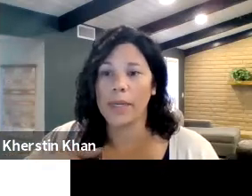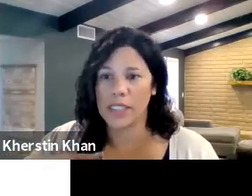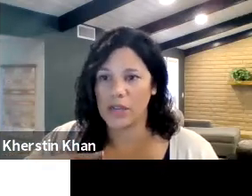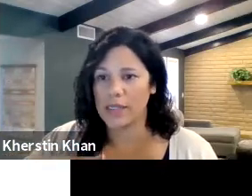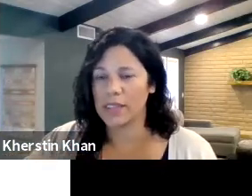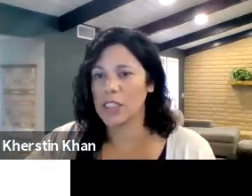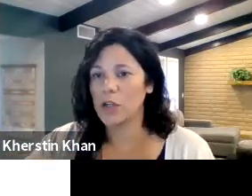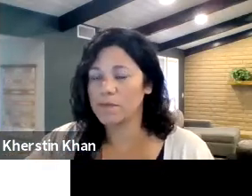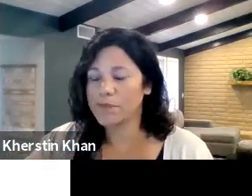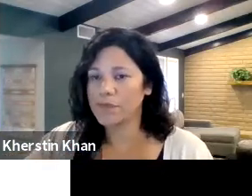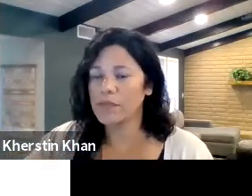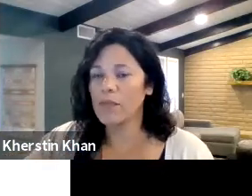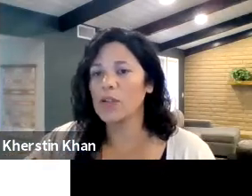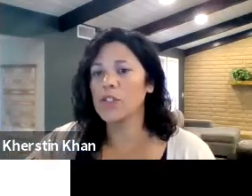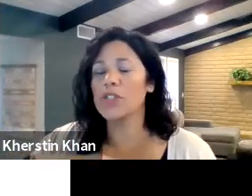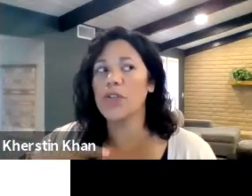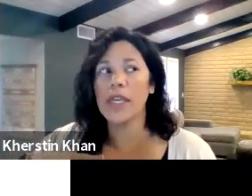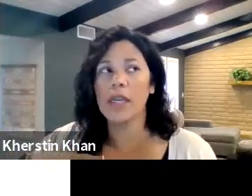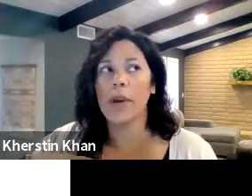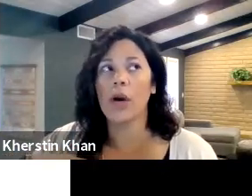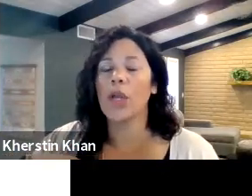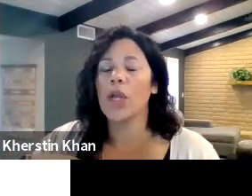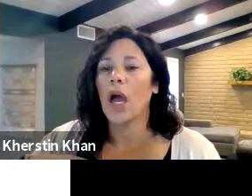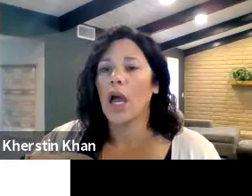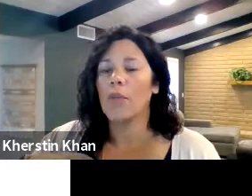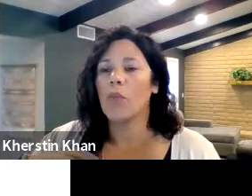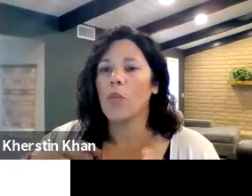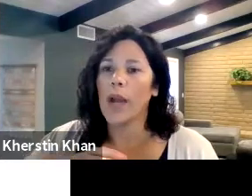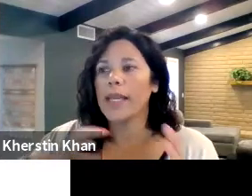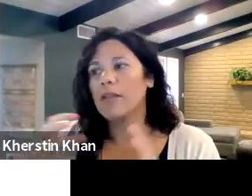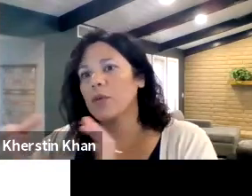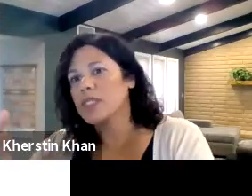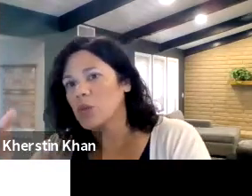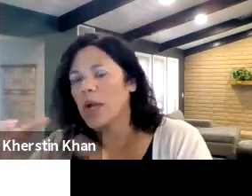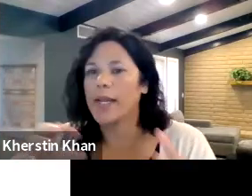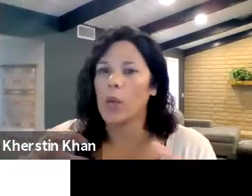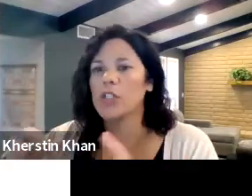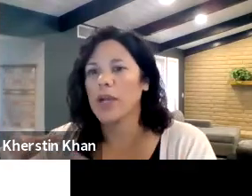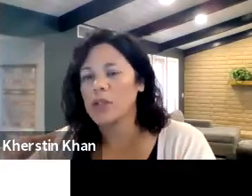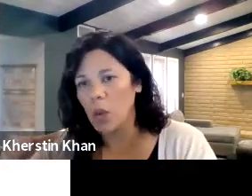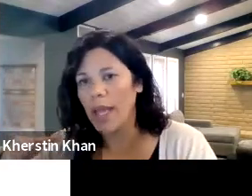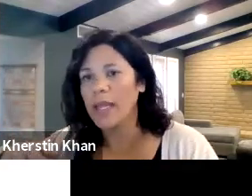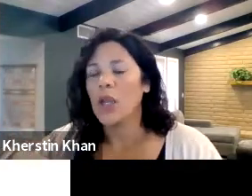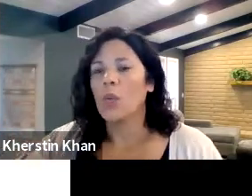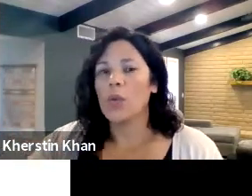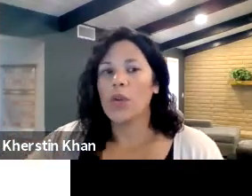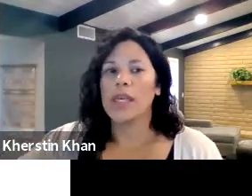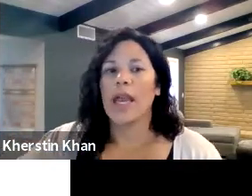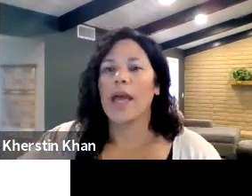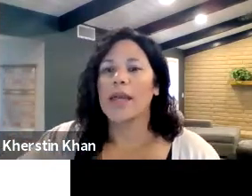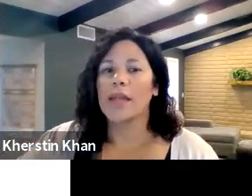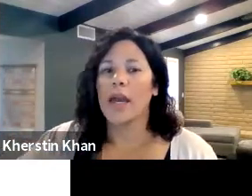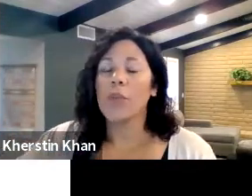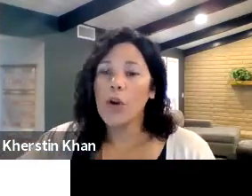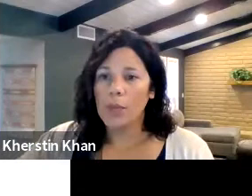and for my students. And so as you're thinking about what influences what and what drives what, when we're